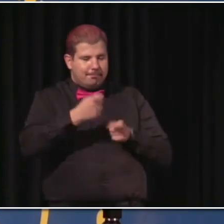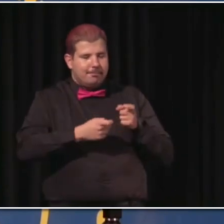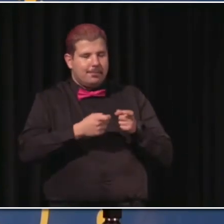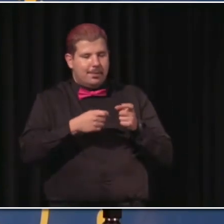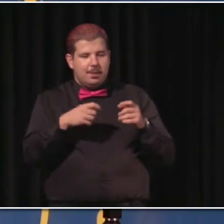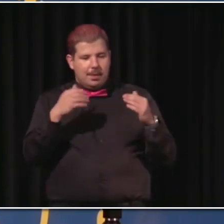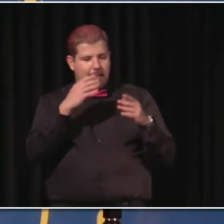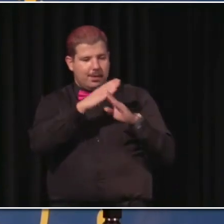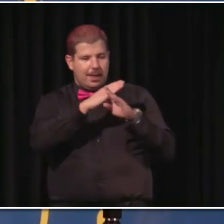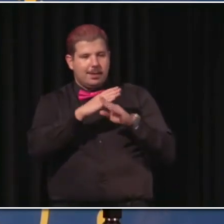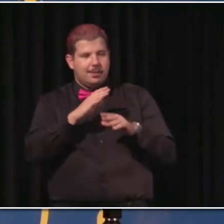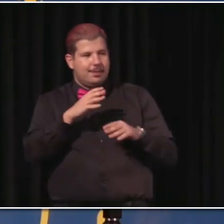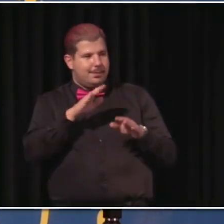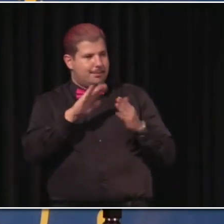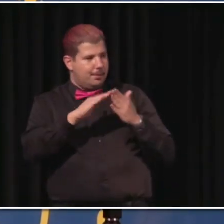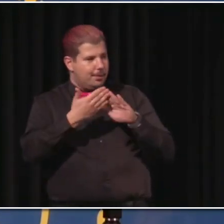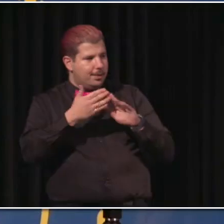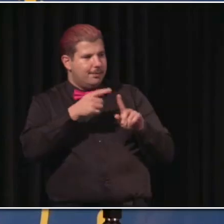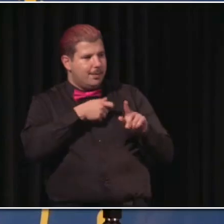the sewage crisis.